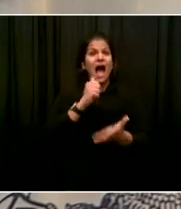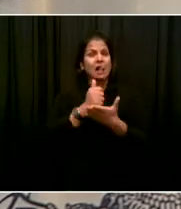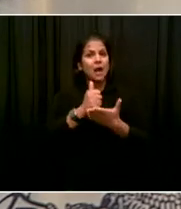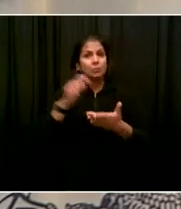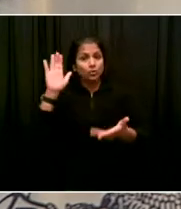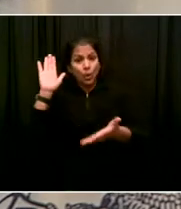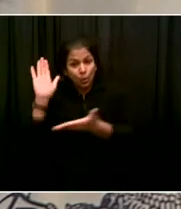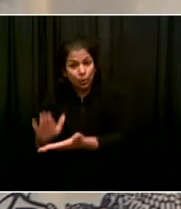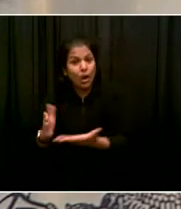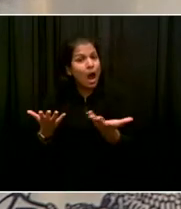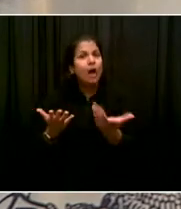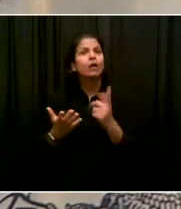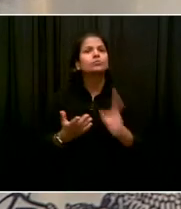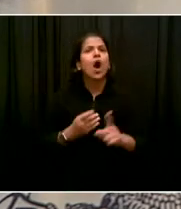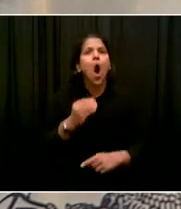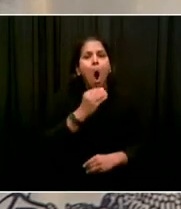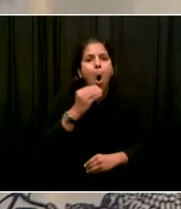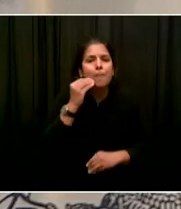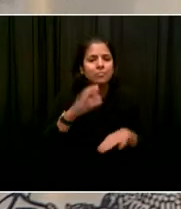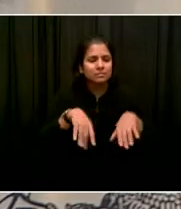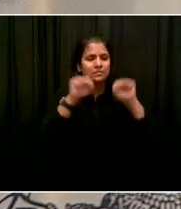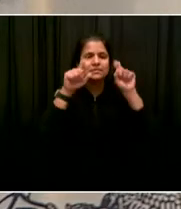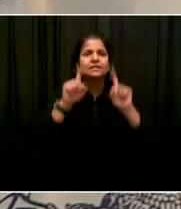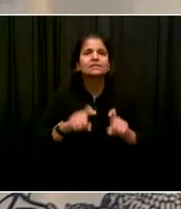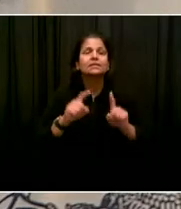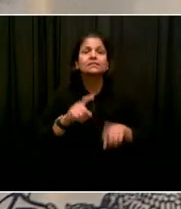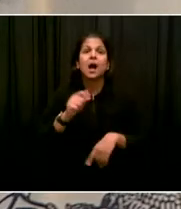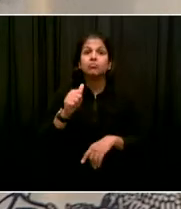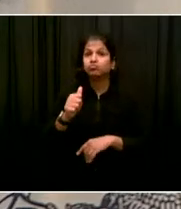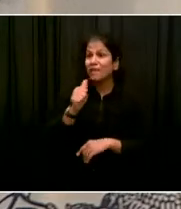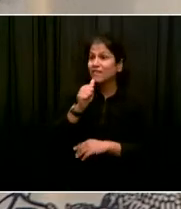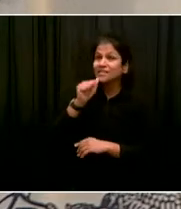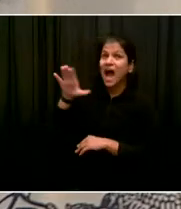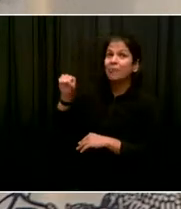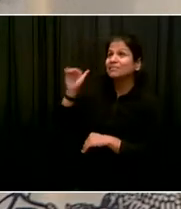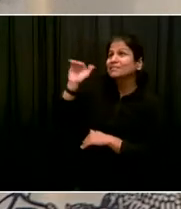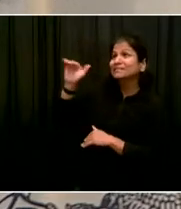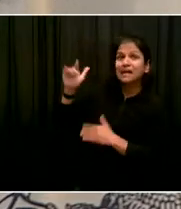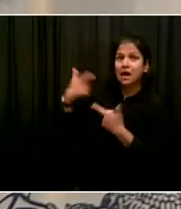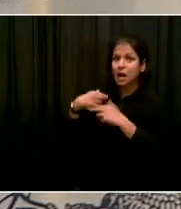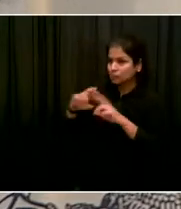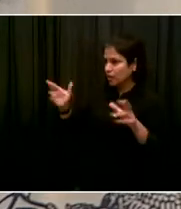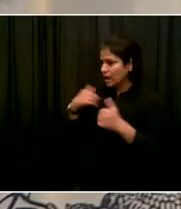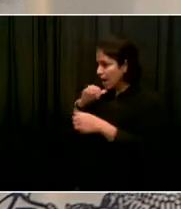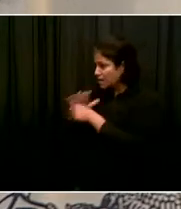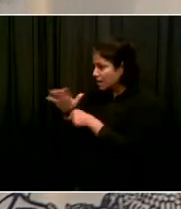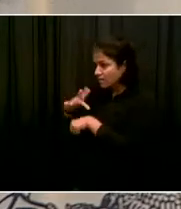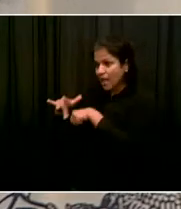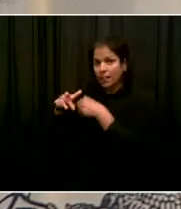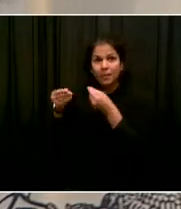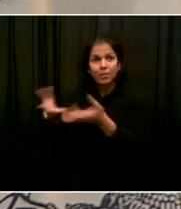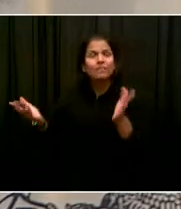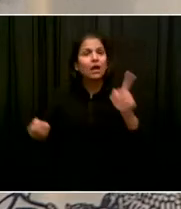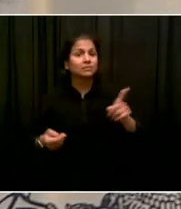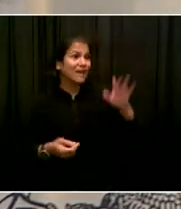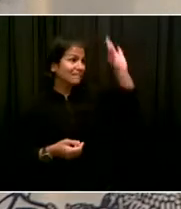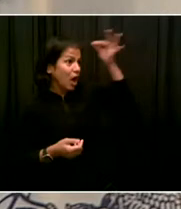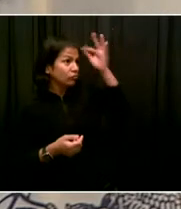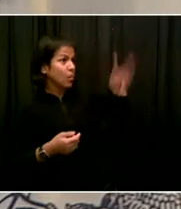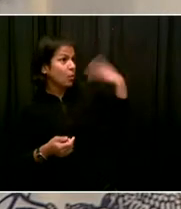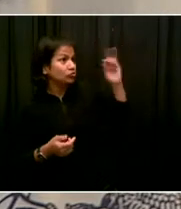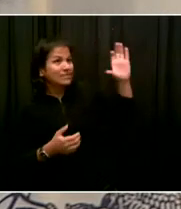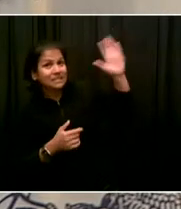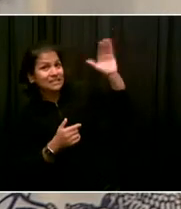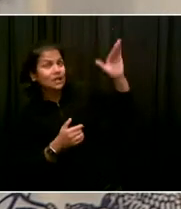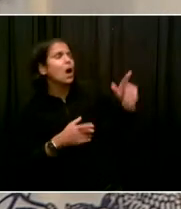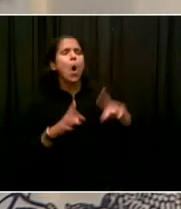state government. We expect a big shipment to come in soon, but we don't have it at this moment. So that's just a pure supply problem